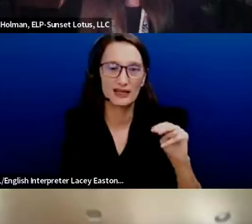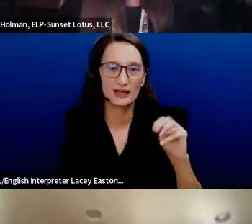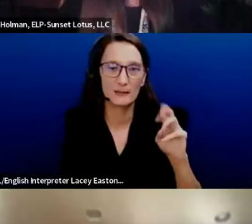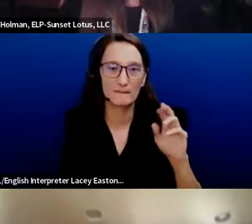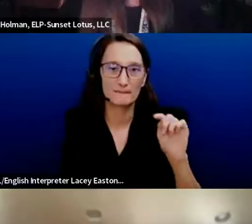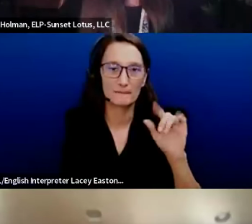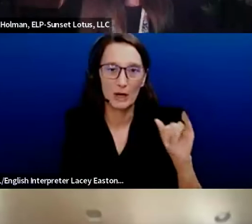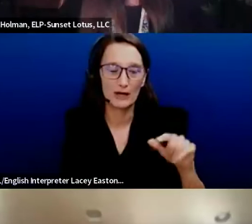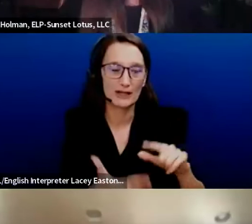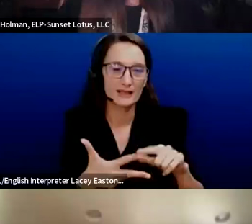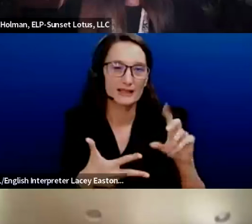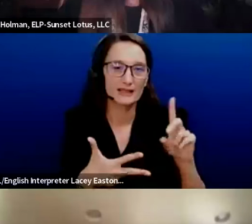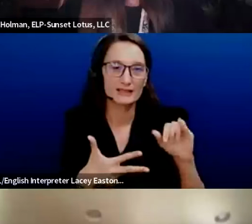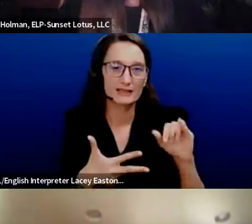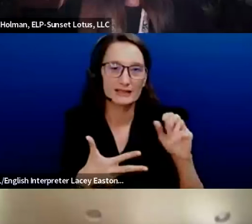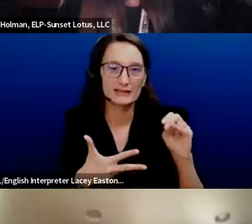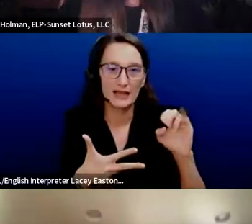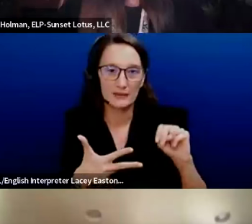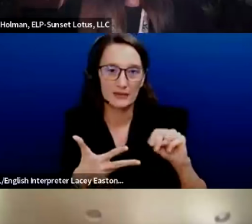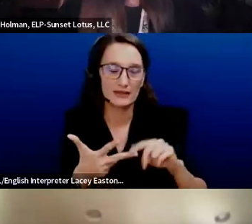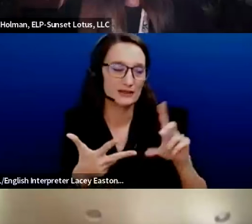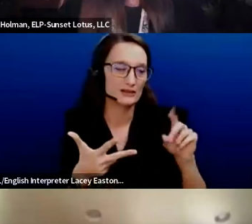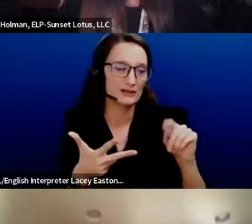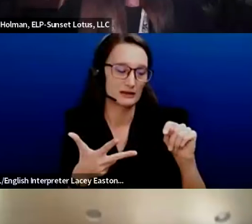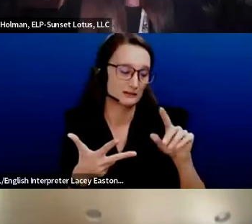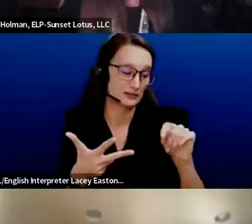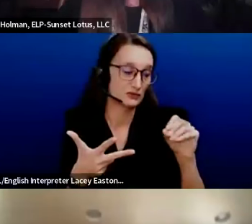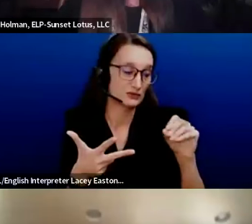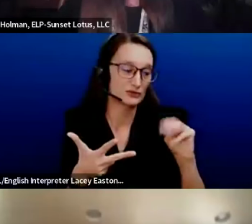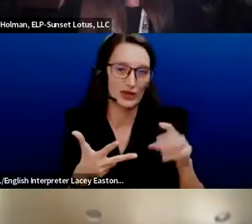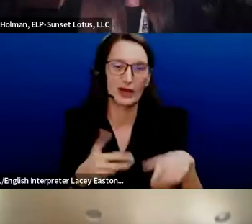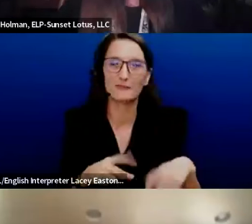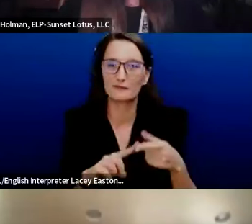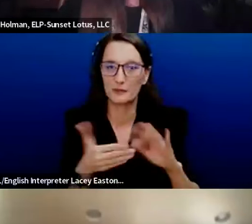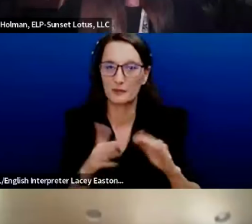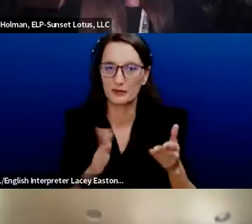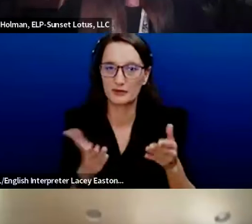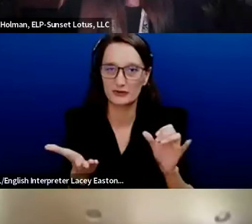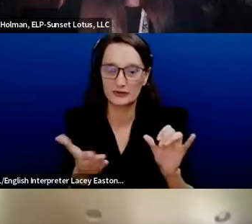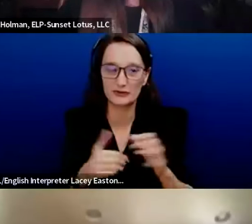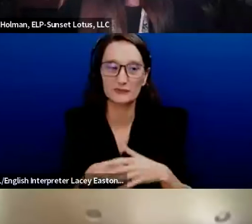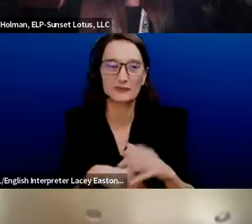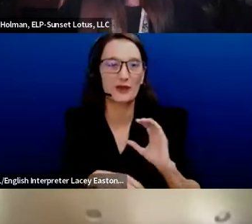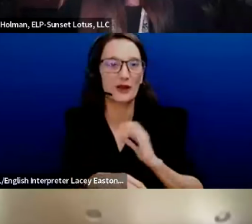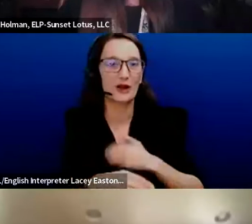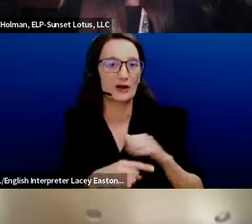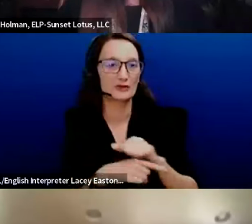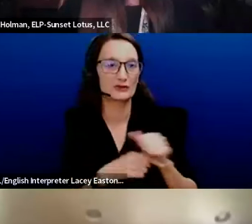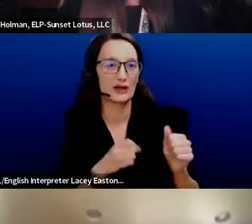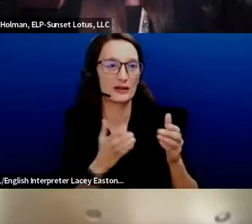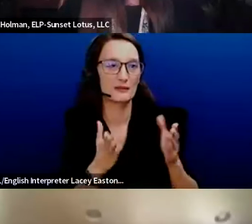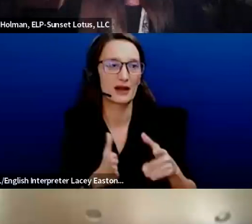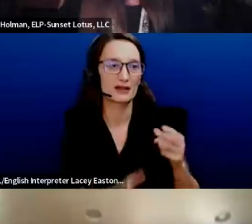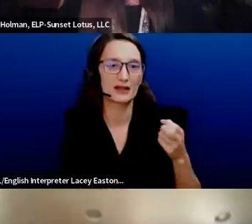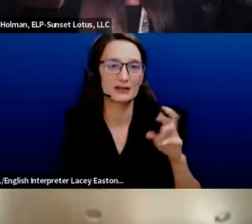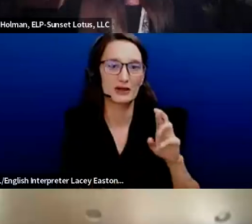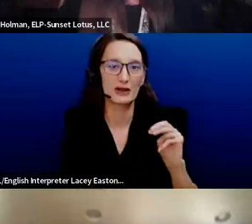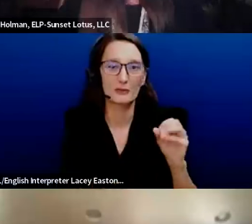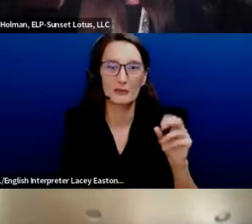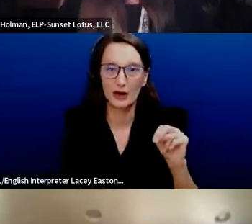Damien and Tom from Community Services as well. And good morning to our training manager, Herman. Good morning as well.